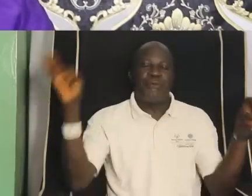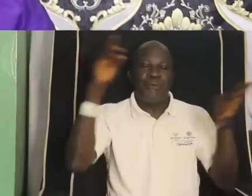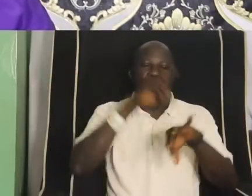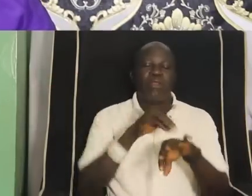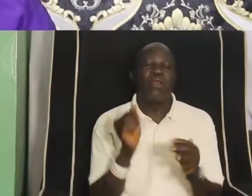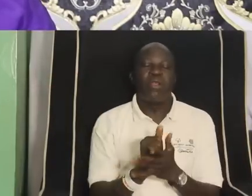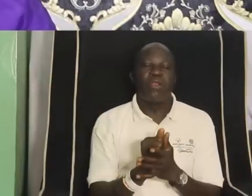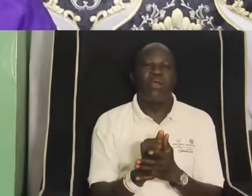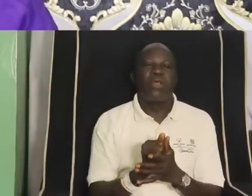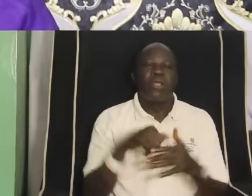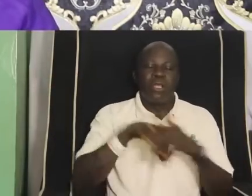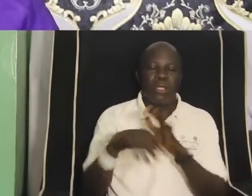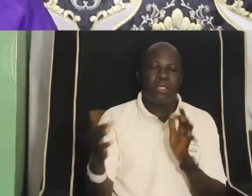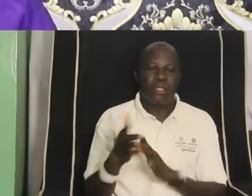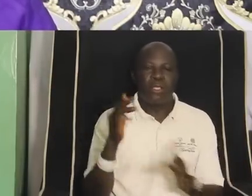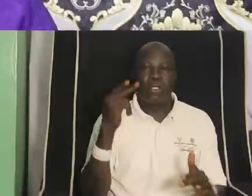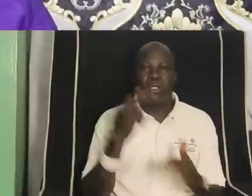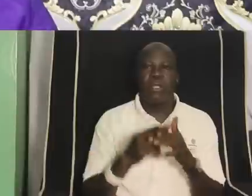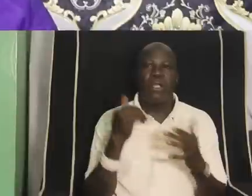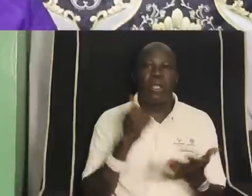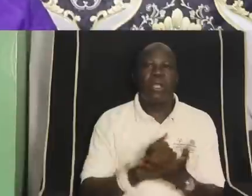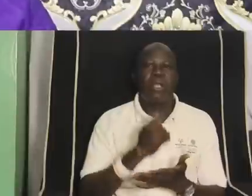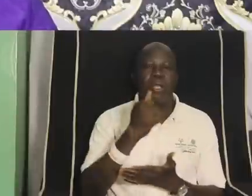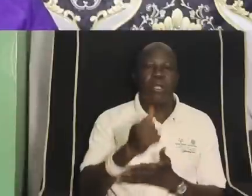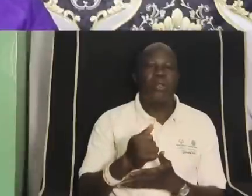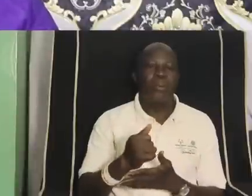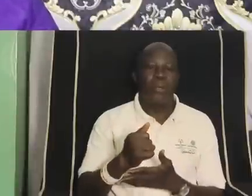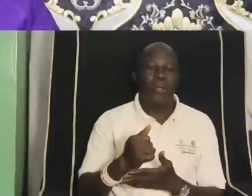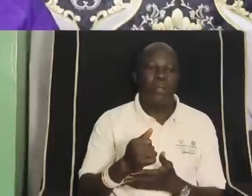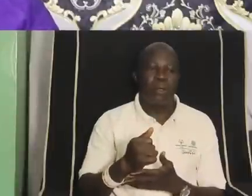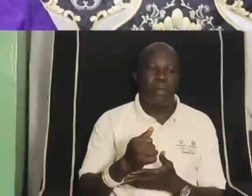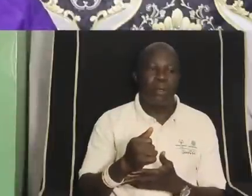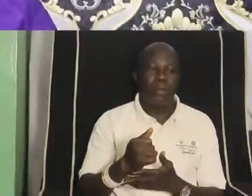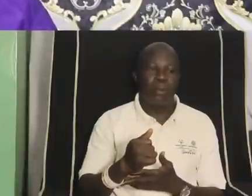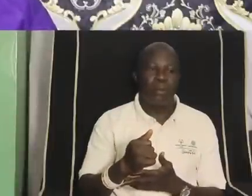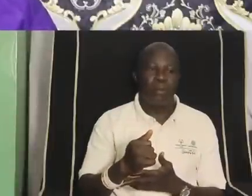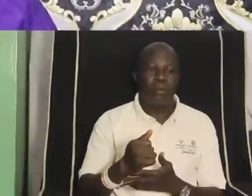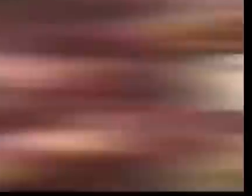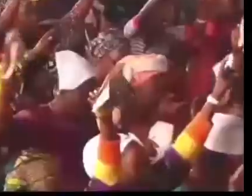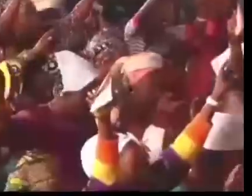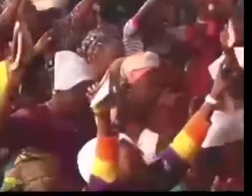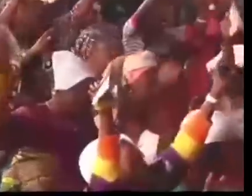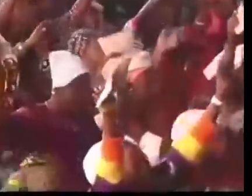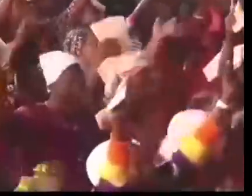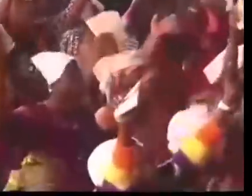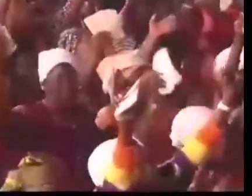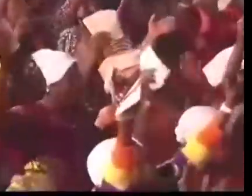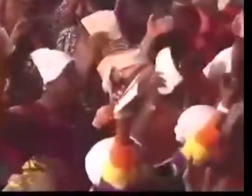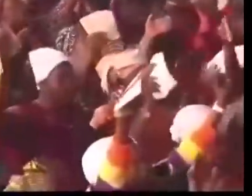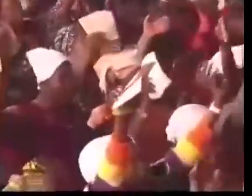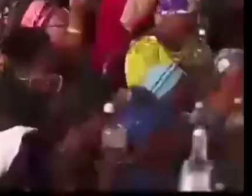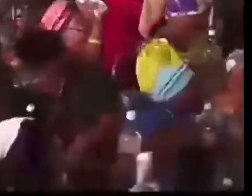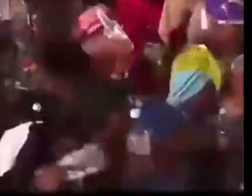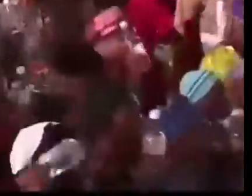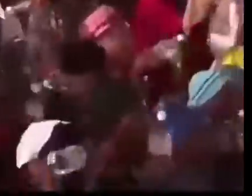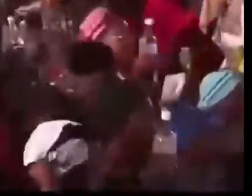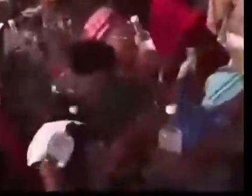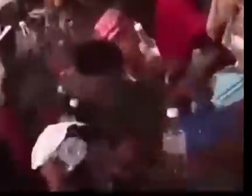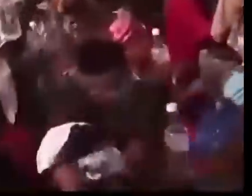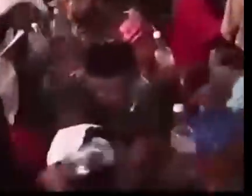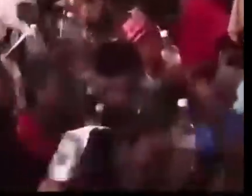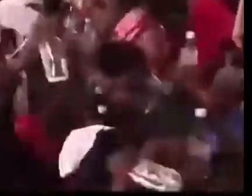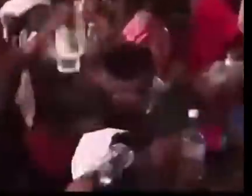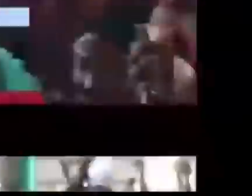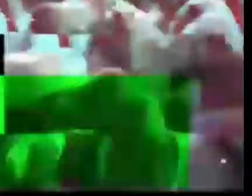free indeed. Amen. In Jesus' name, my Lord. Jesu omi ise iyanu to ma